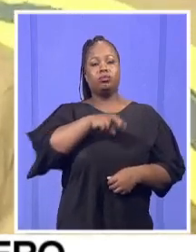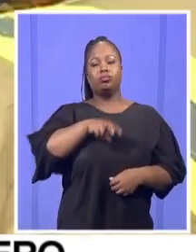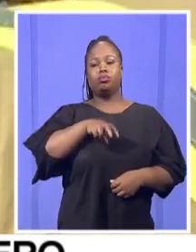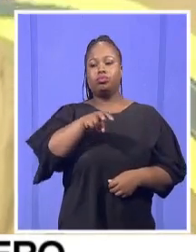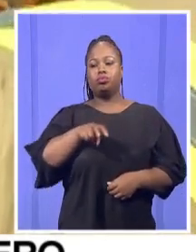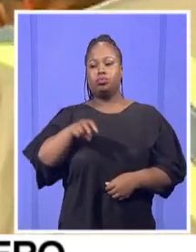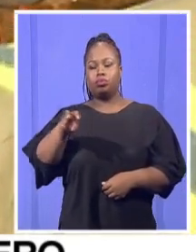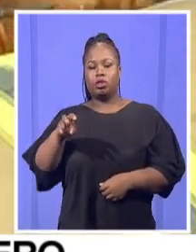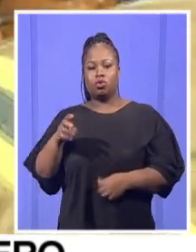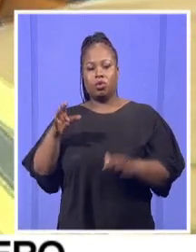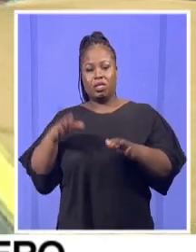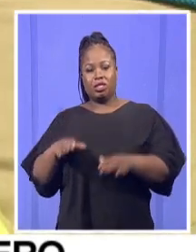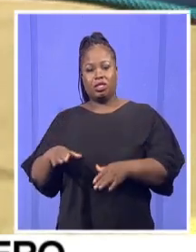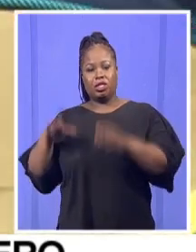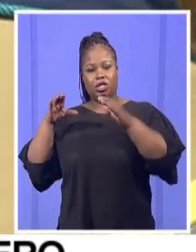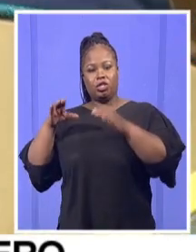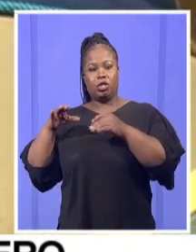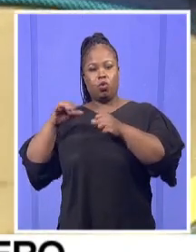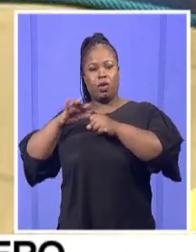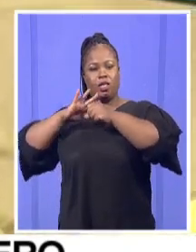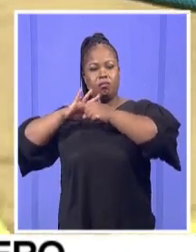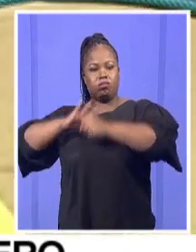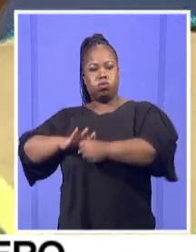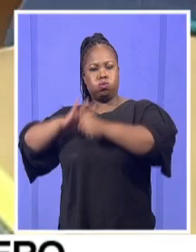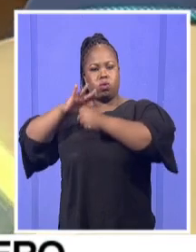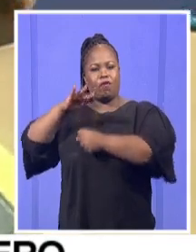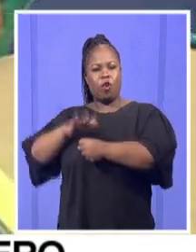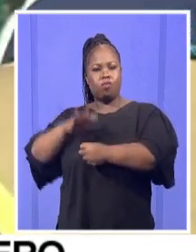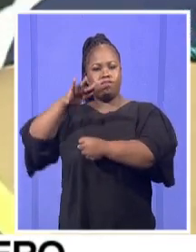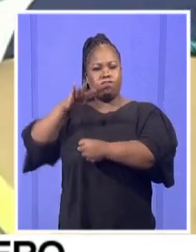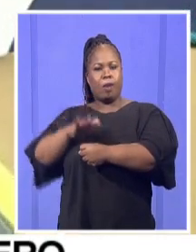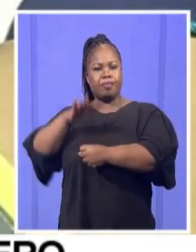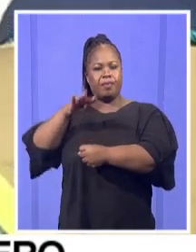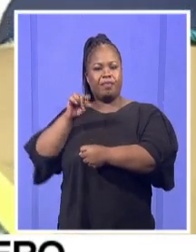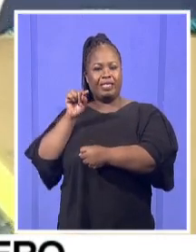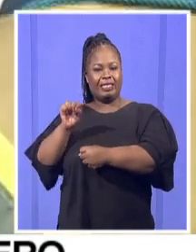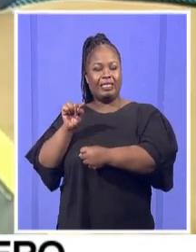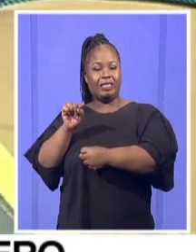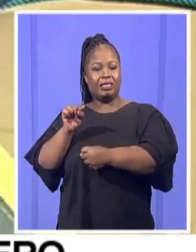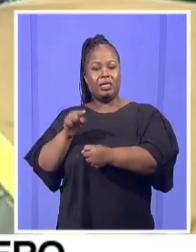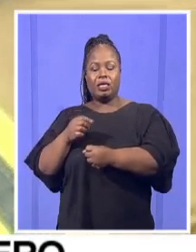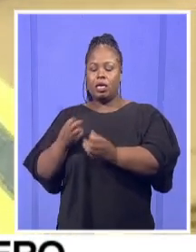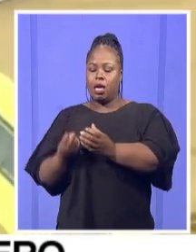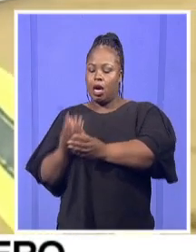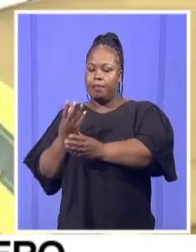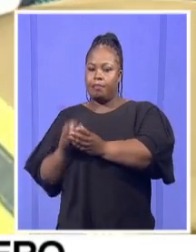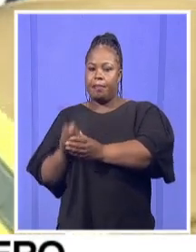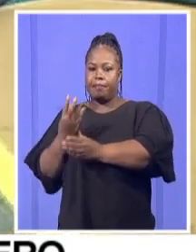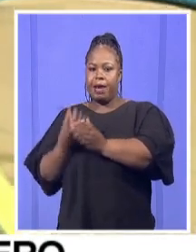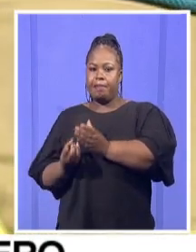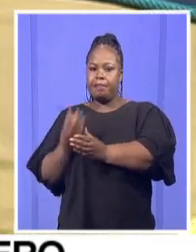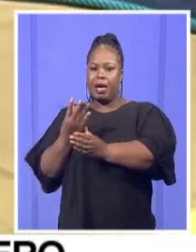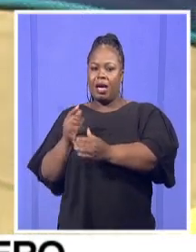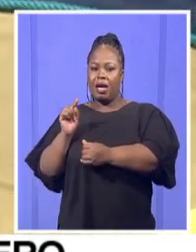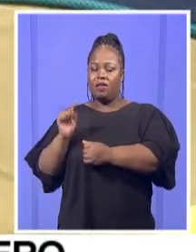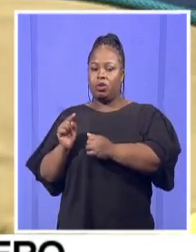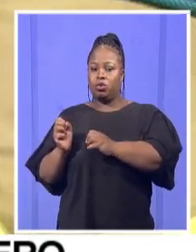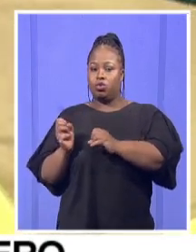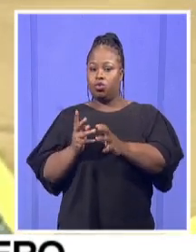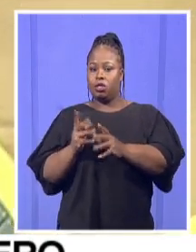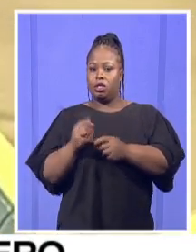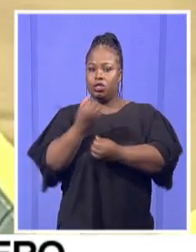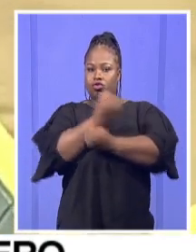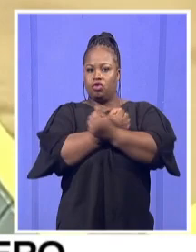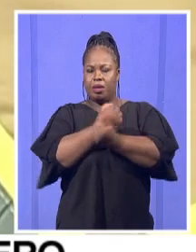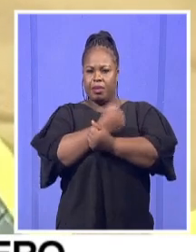pump station where they pump the hydrogen into this truck, Desiree. And then, like right now, we're actually standing in front